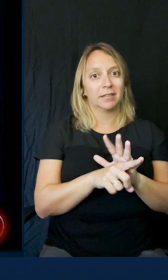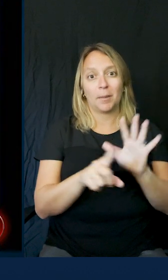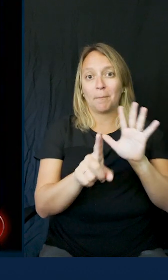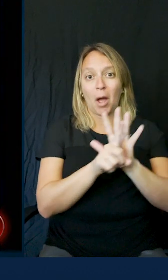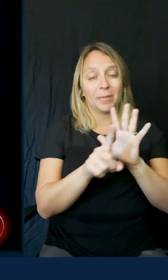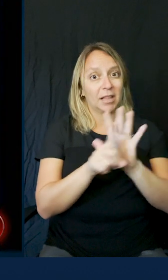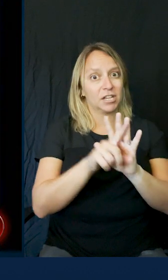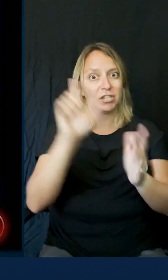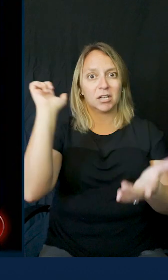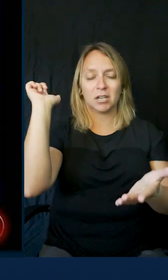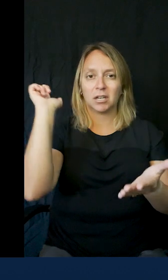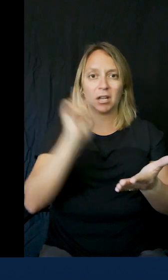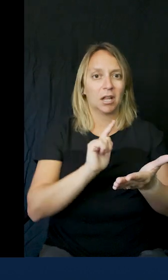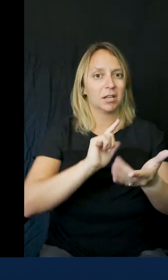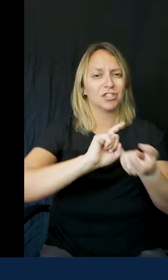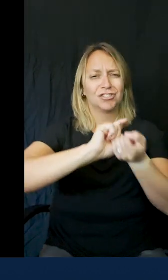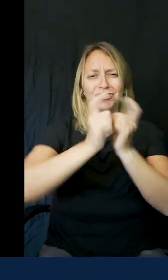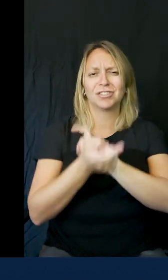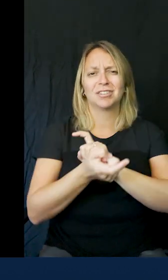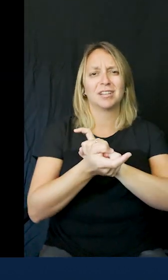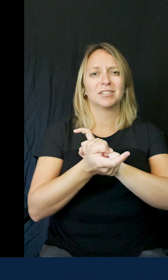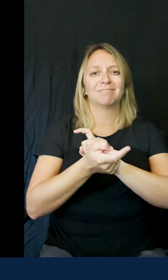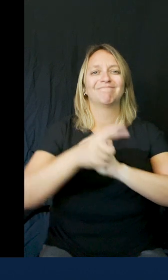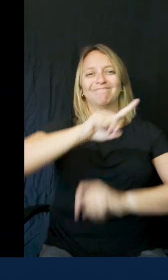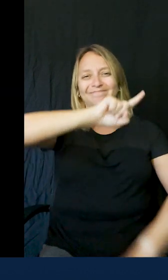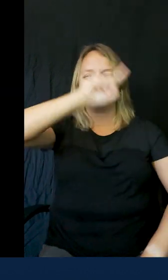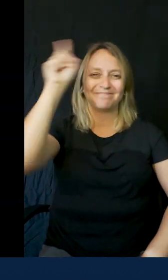population completely changes with the loss.